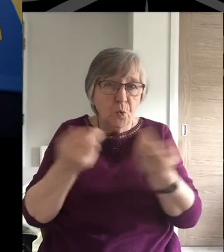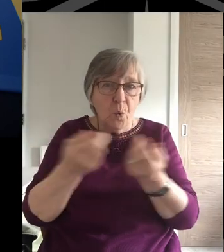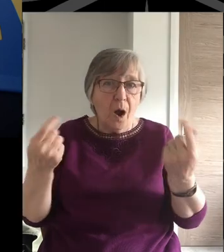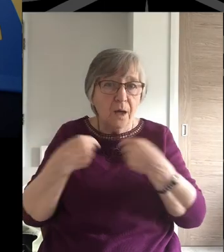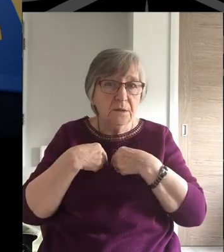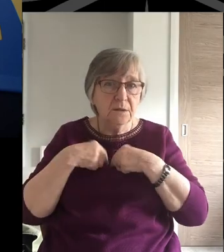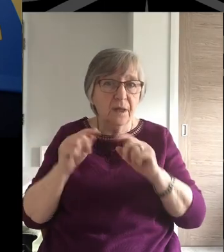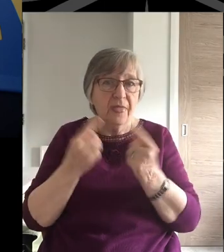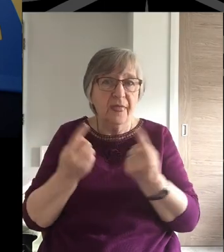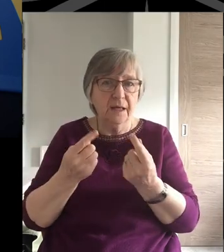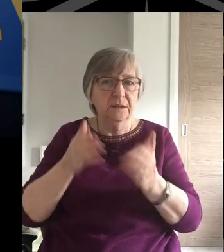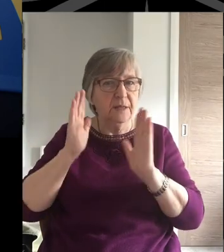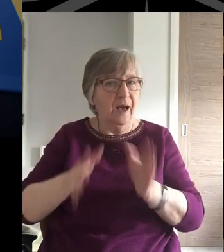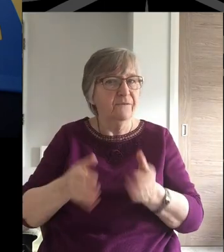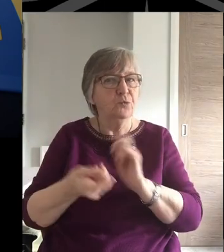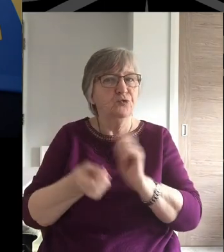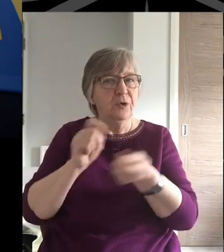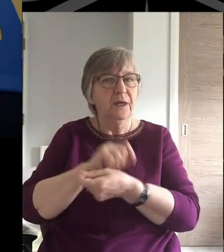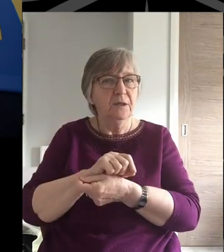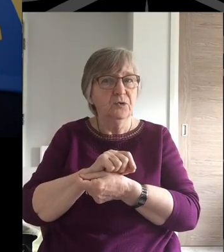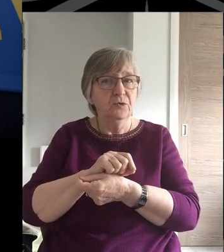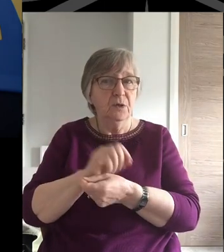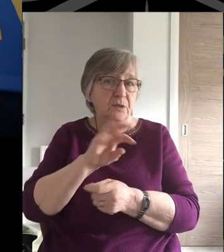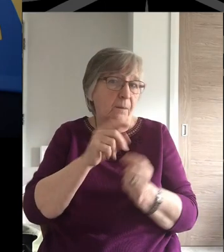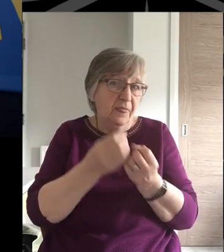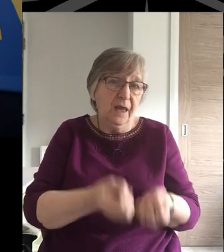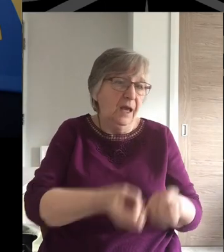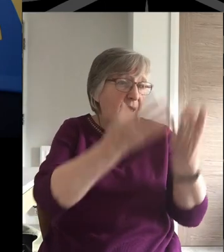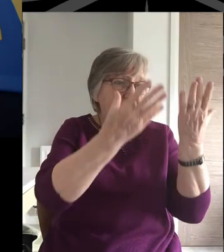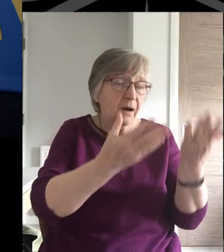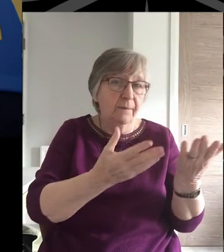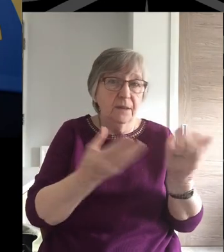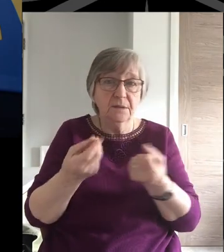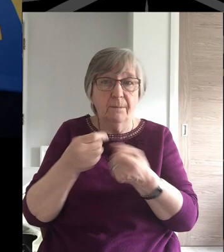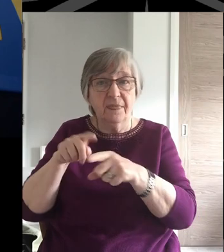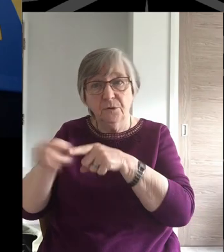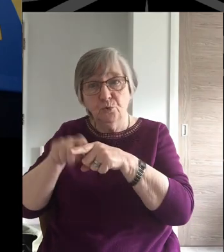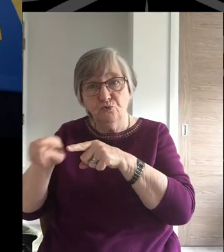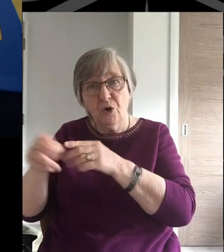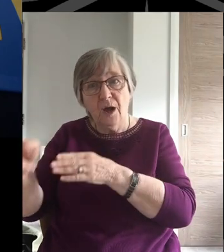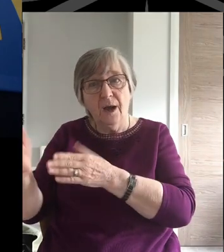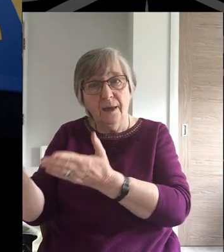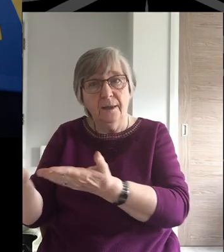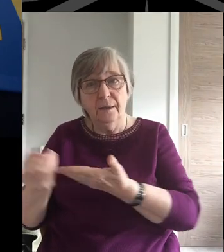that we need to change. Something to give up, something to take up, or whatever.